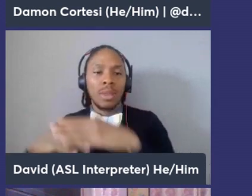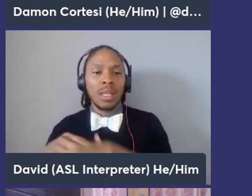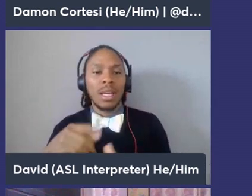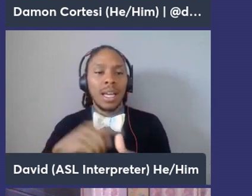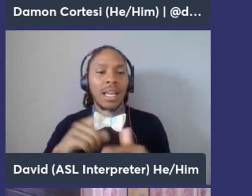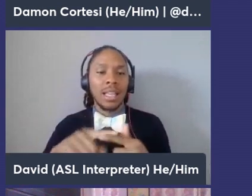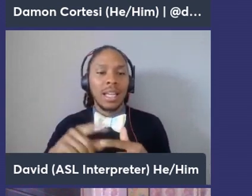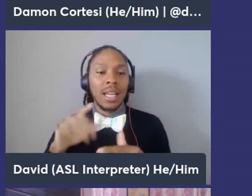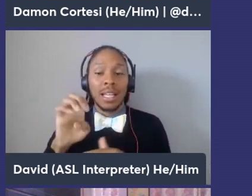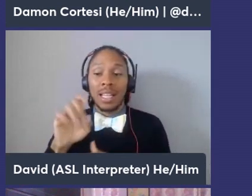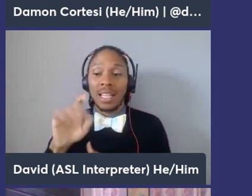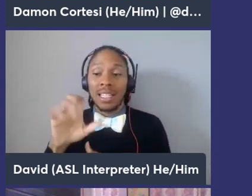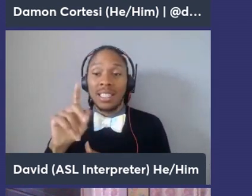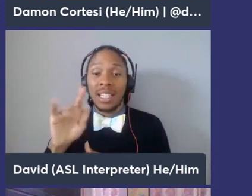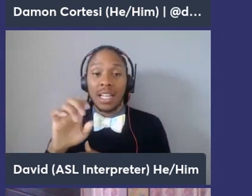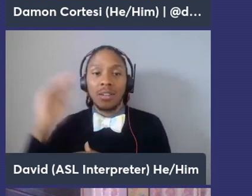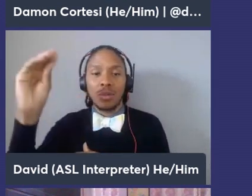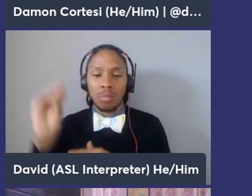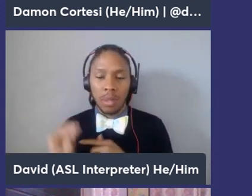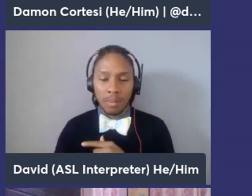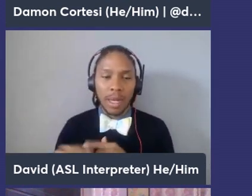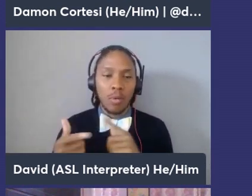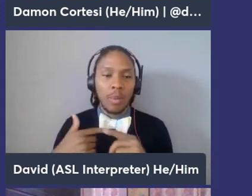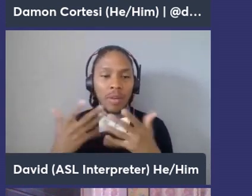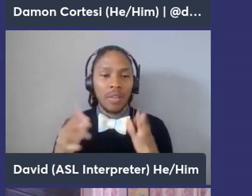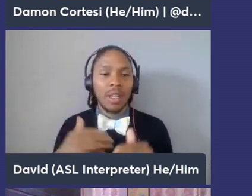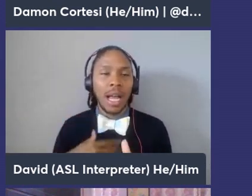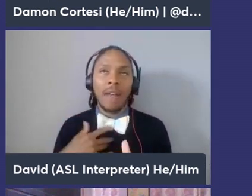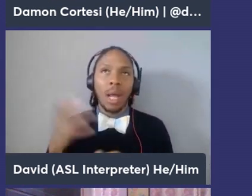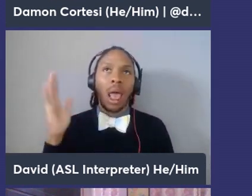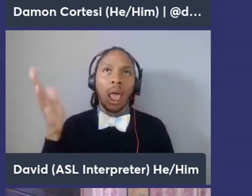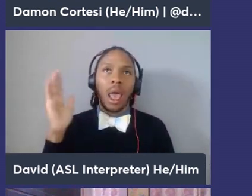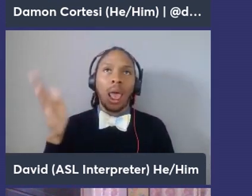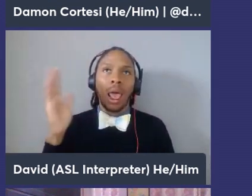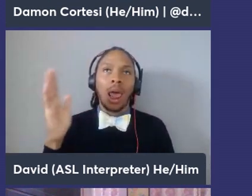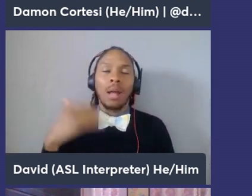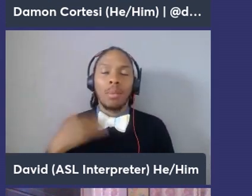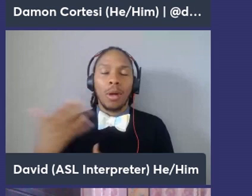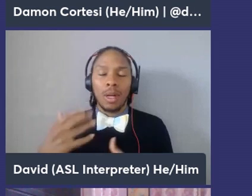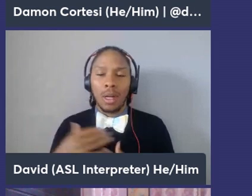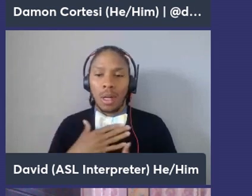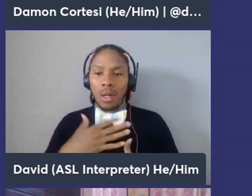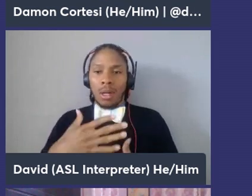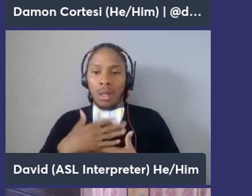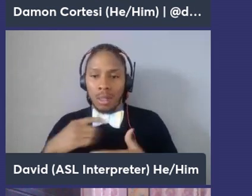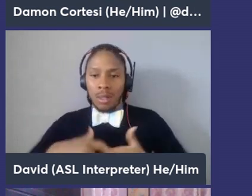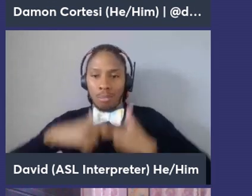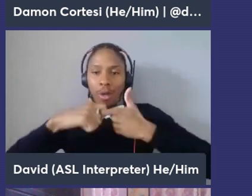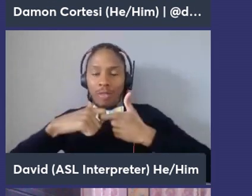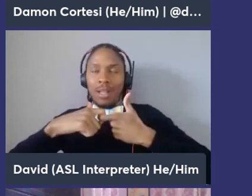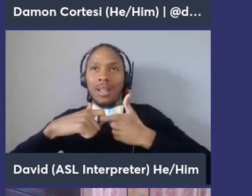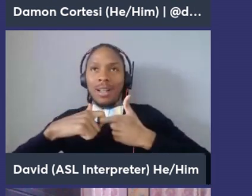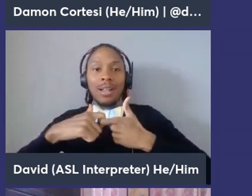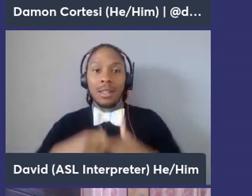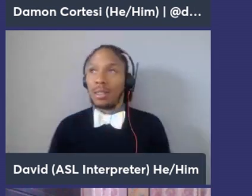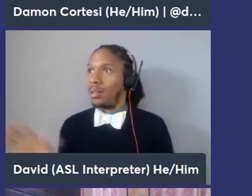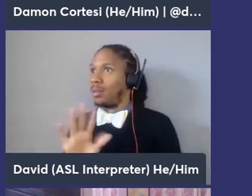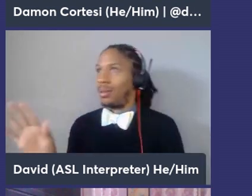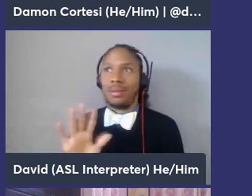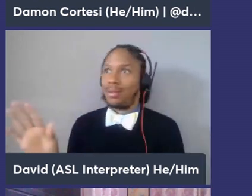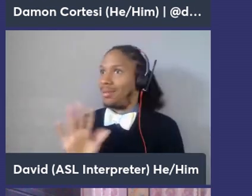back down once I'm done. I've been talking for quite a while, so I want to pause briefly. No.